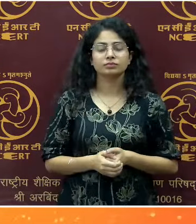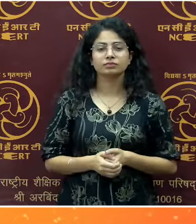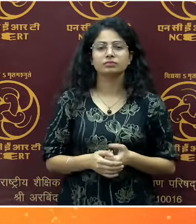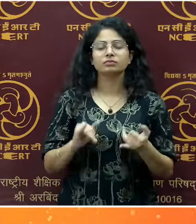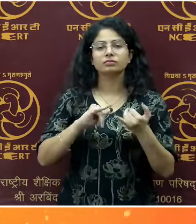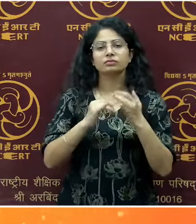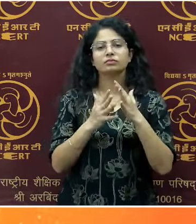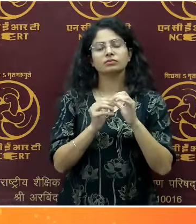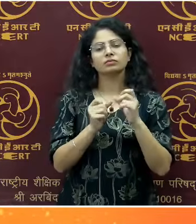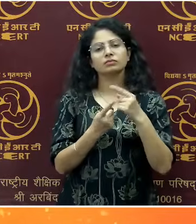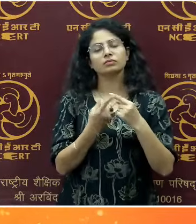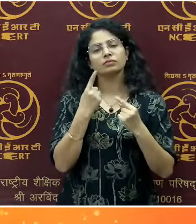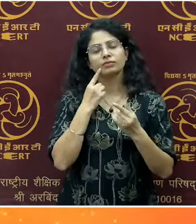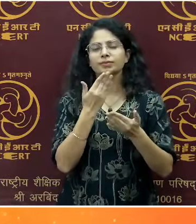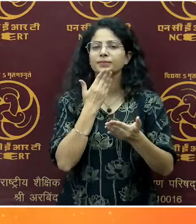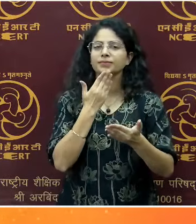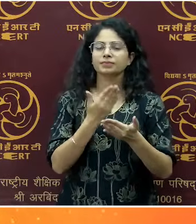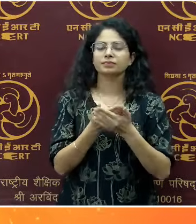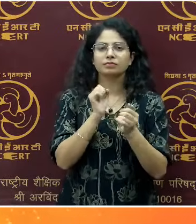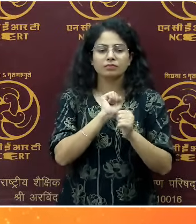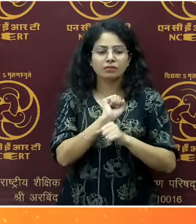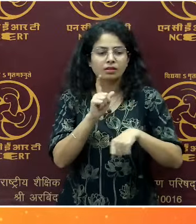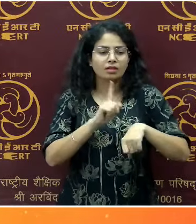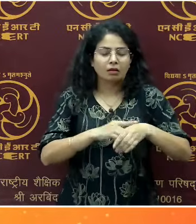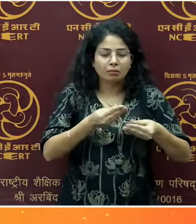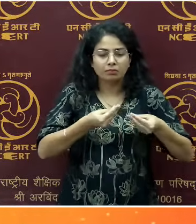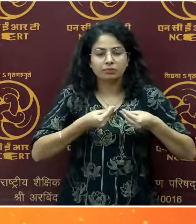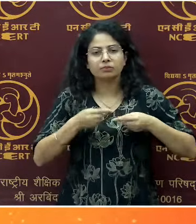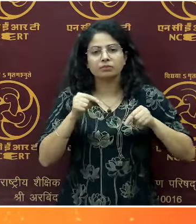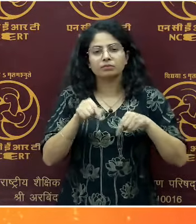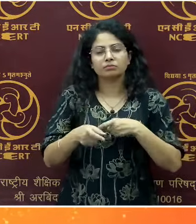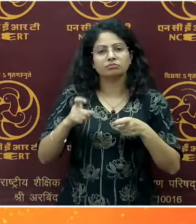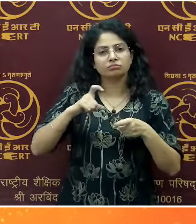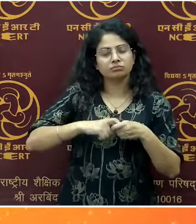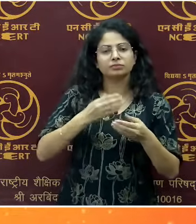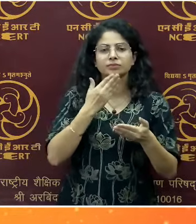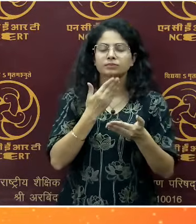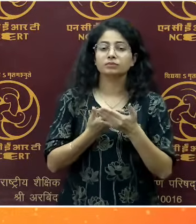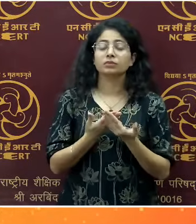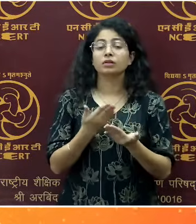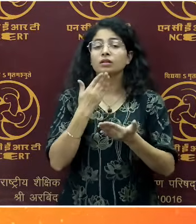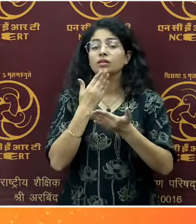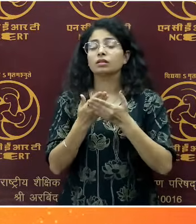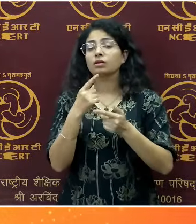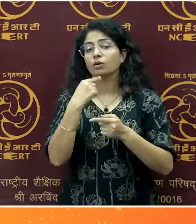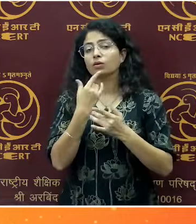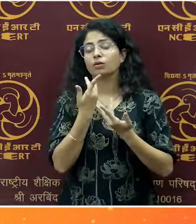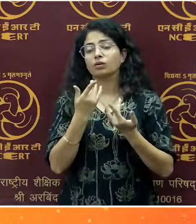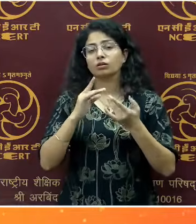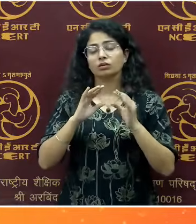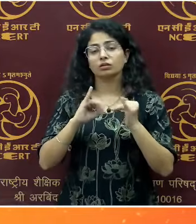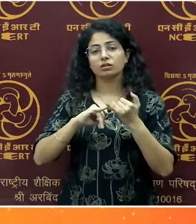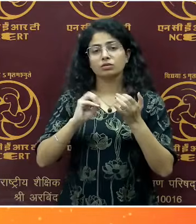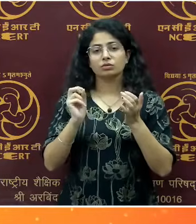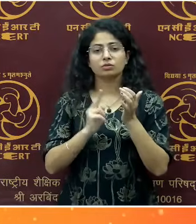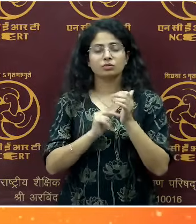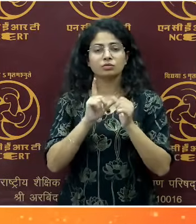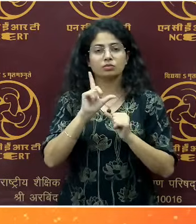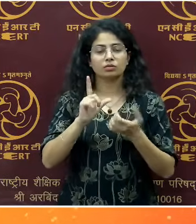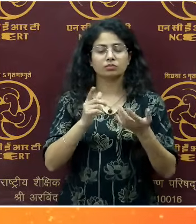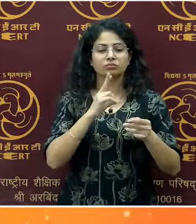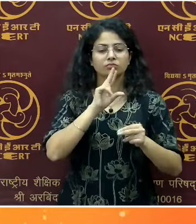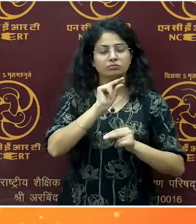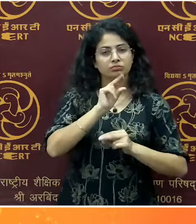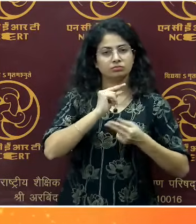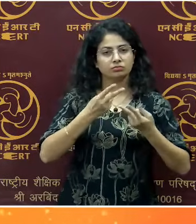Swati ma'am, thank you so much for your time and contribution to the session. Thank you so much. And thank you so much, Sonal, for explaining this